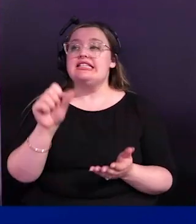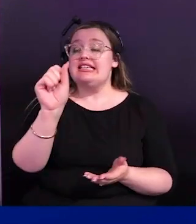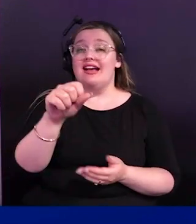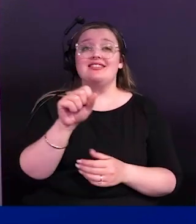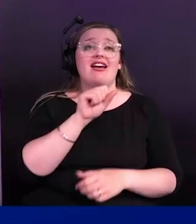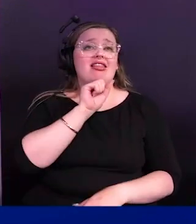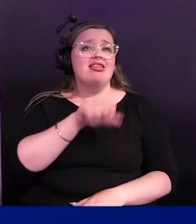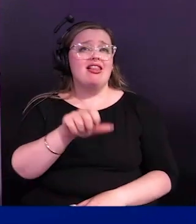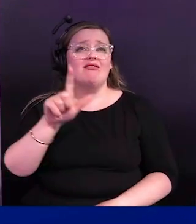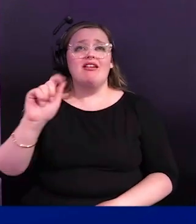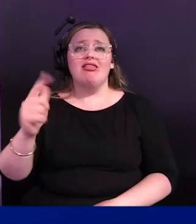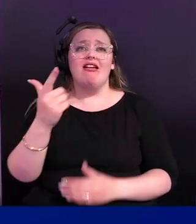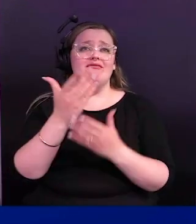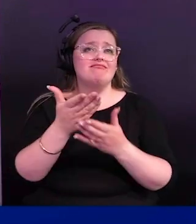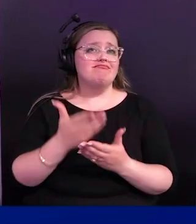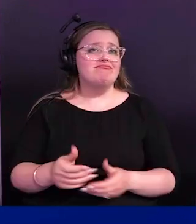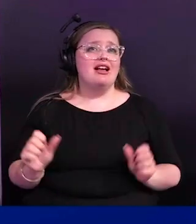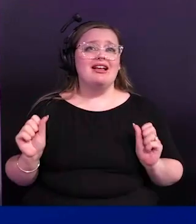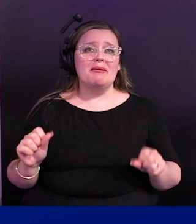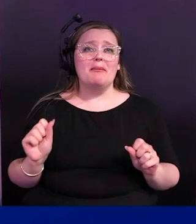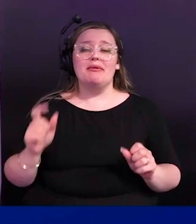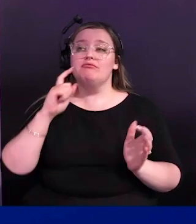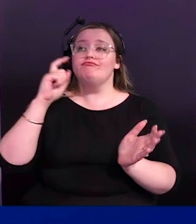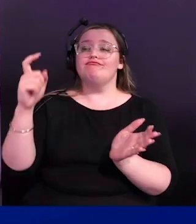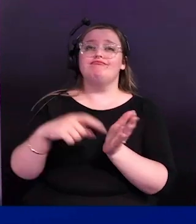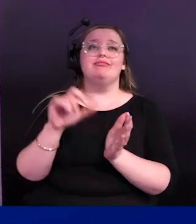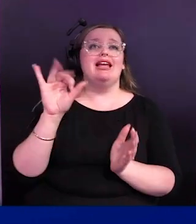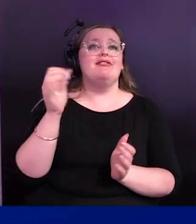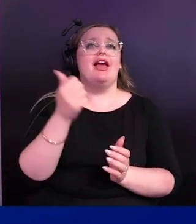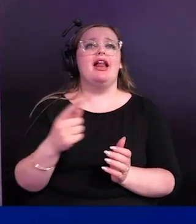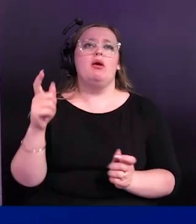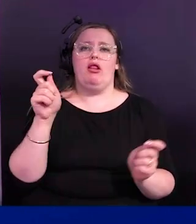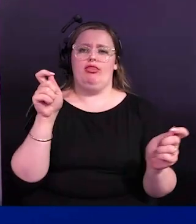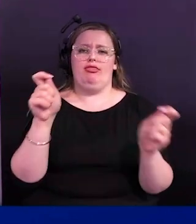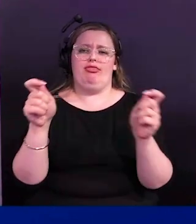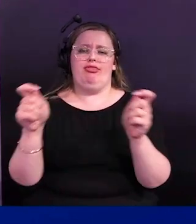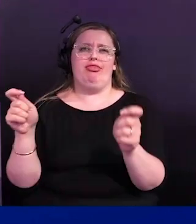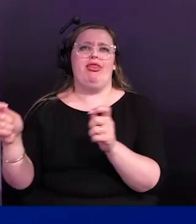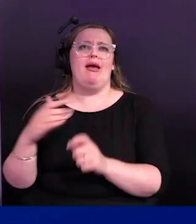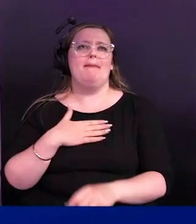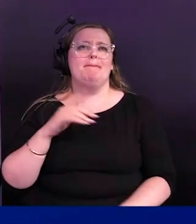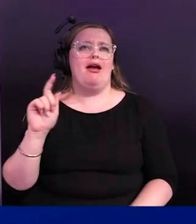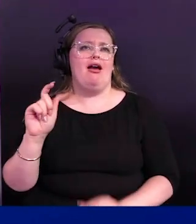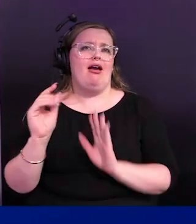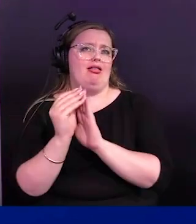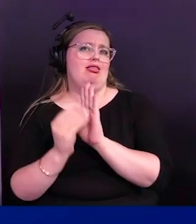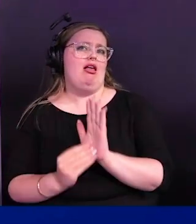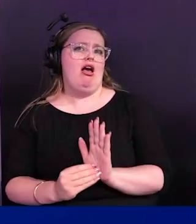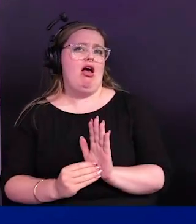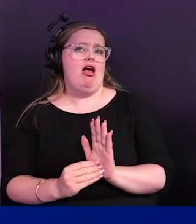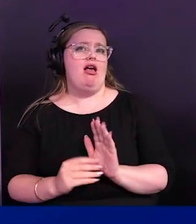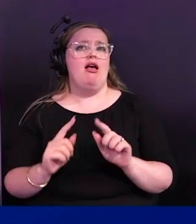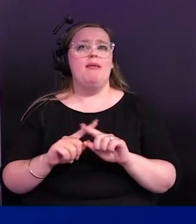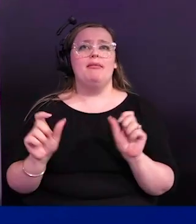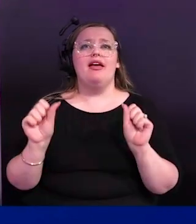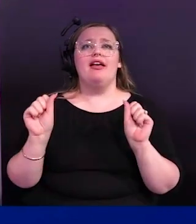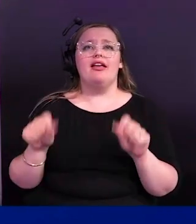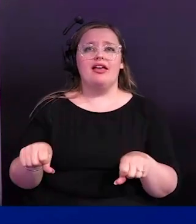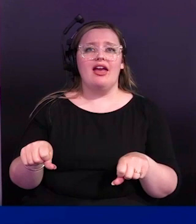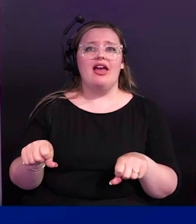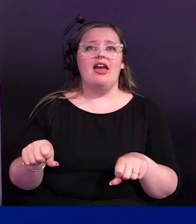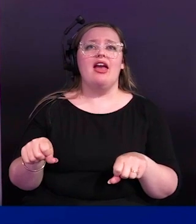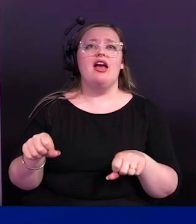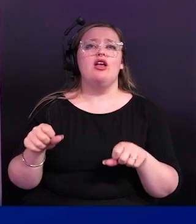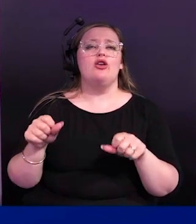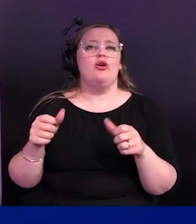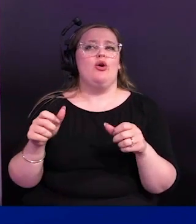validation capability, which will allow me to detect if anyone tampered with my logs. Can you provide a more preventative